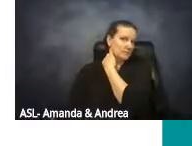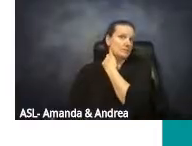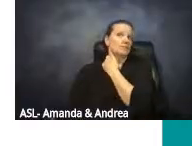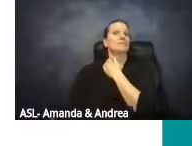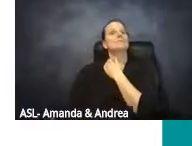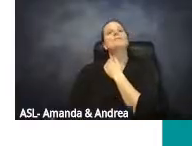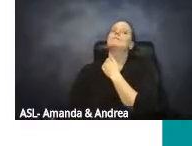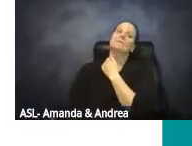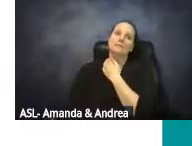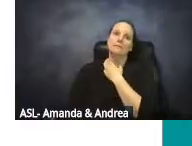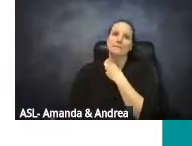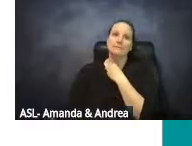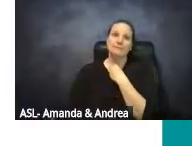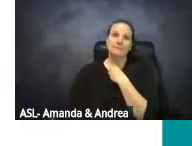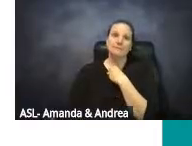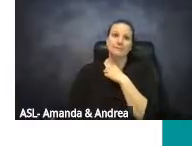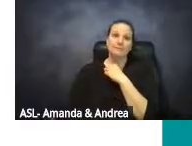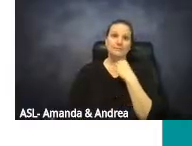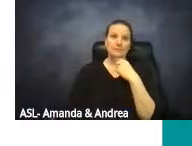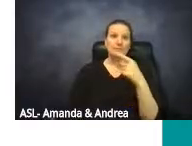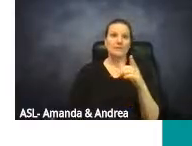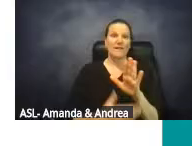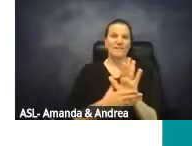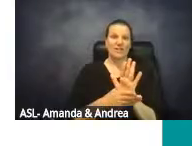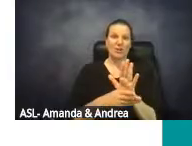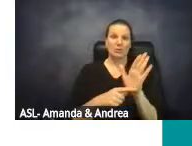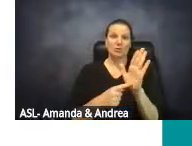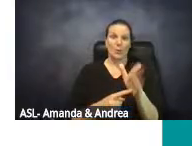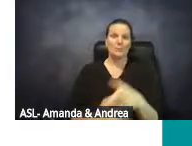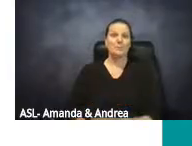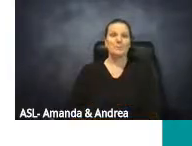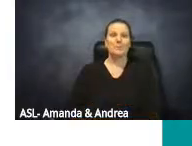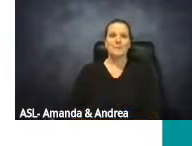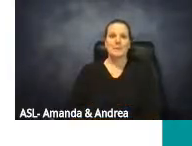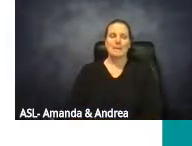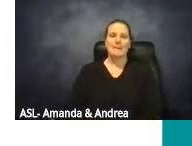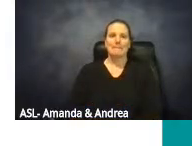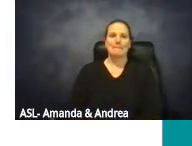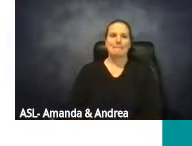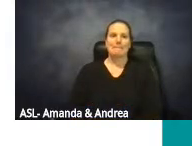is and I think there's this video we'll play, maybe.